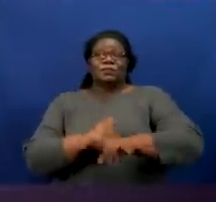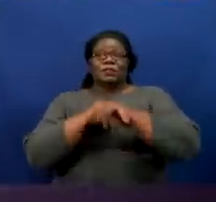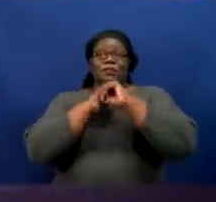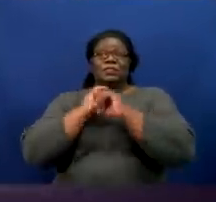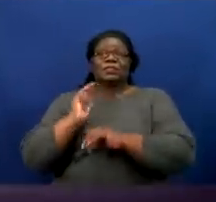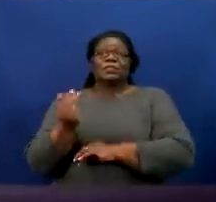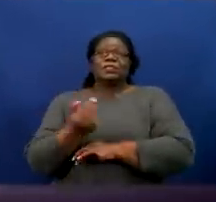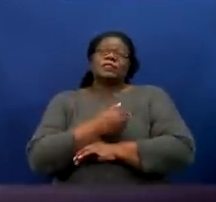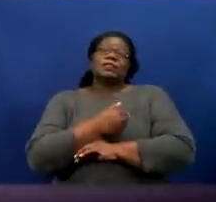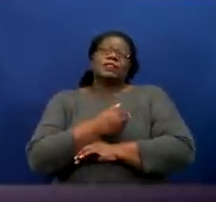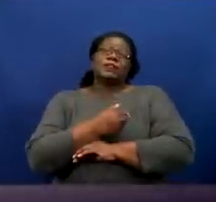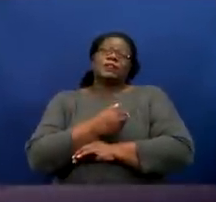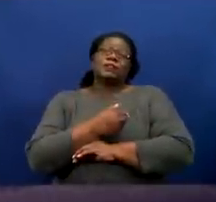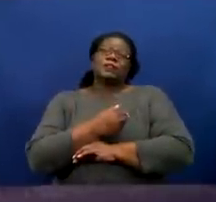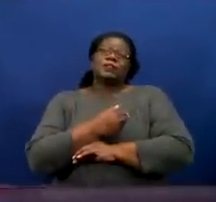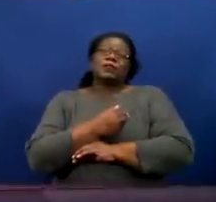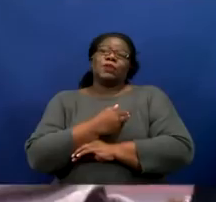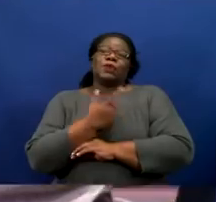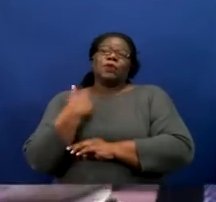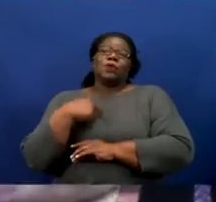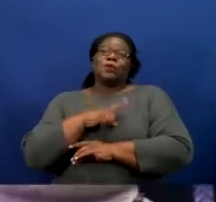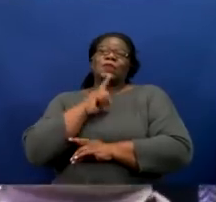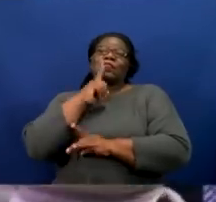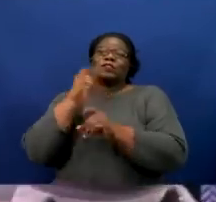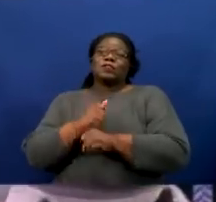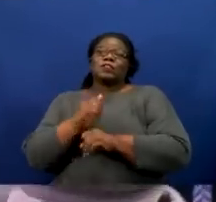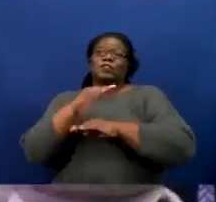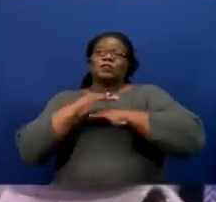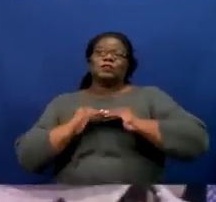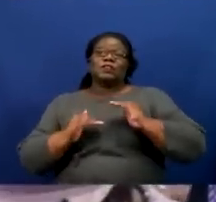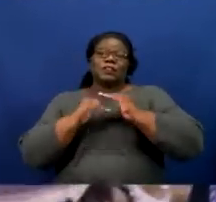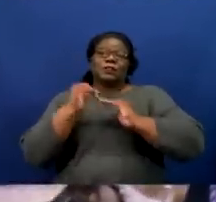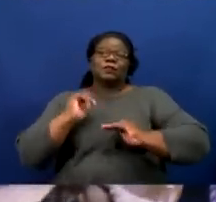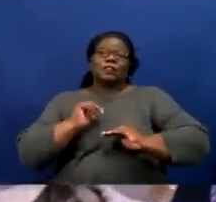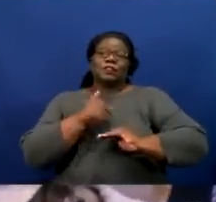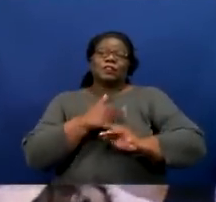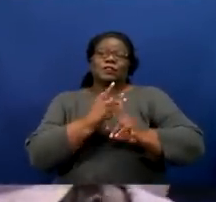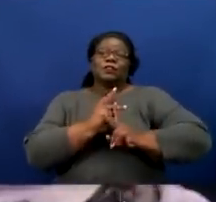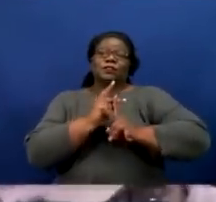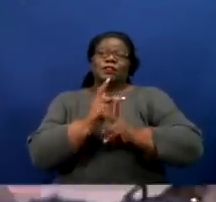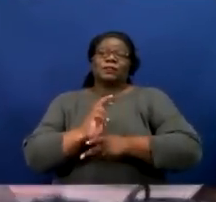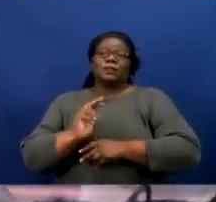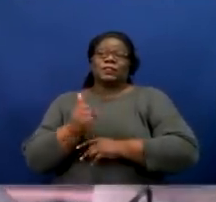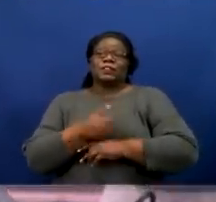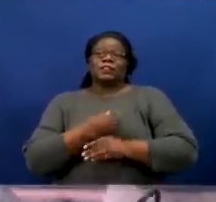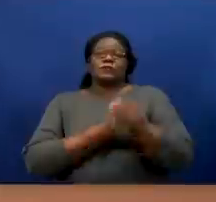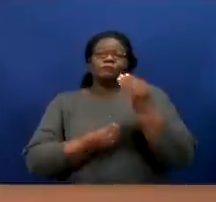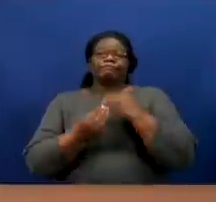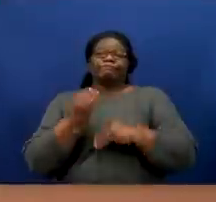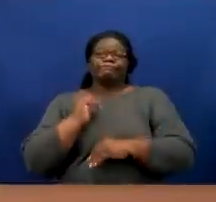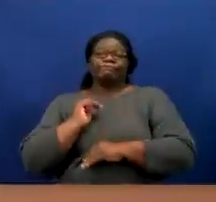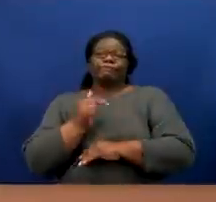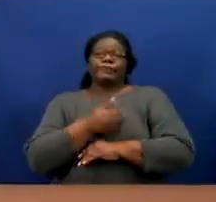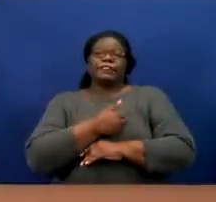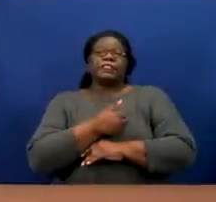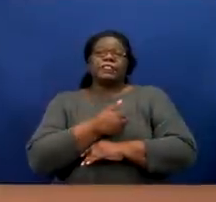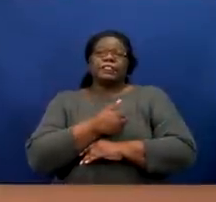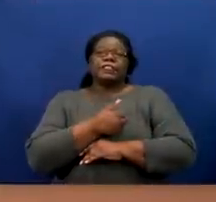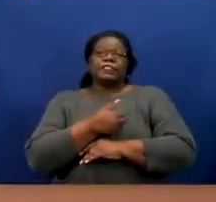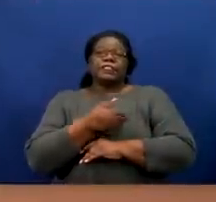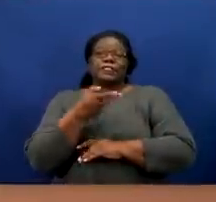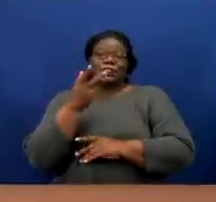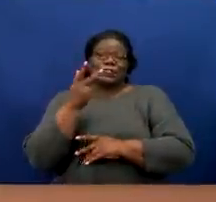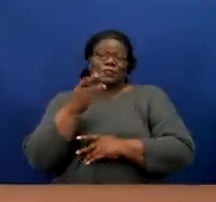us. You have been faithful to us. You have comforted us. You have kept us. You have fed us. You've kept the roof over our